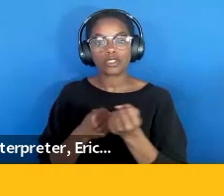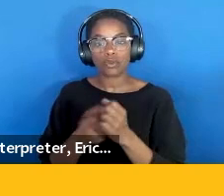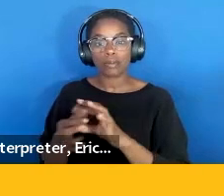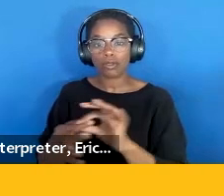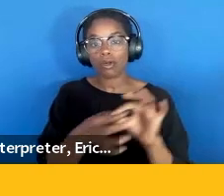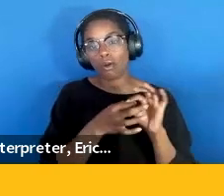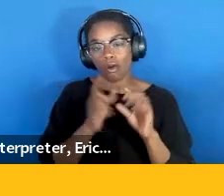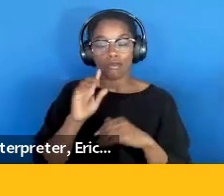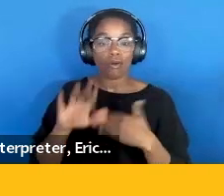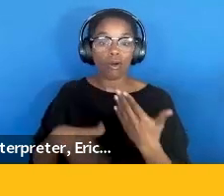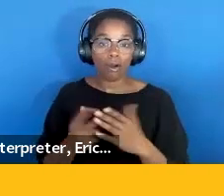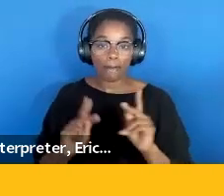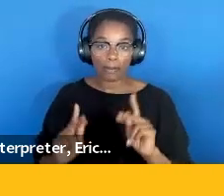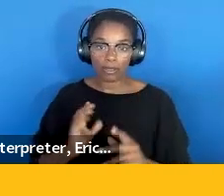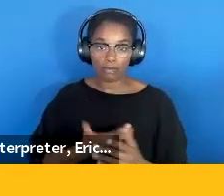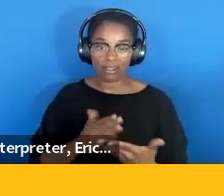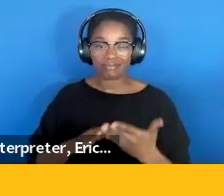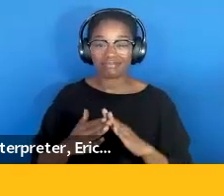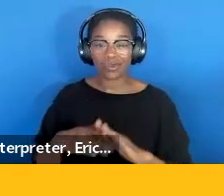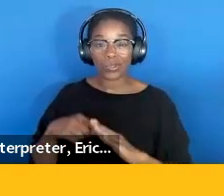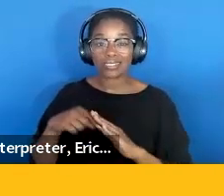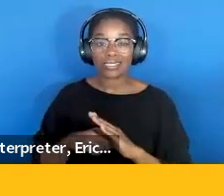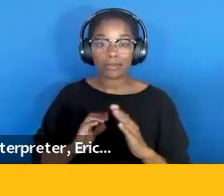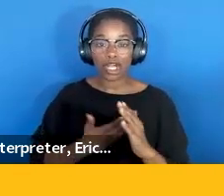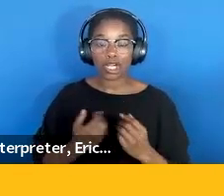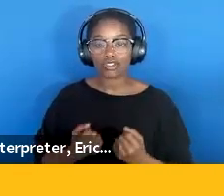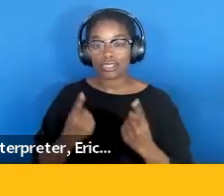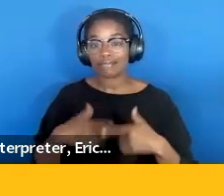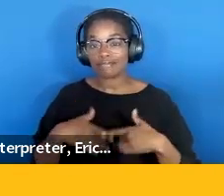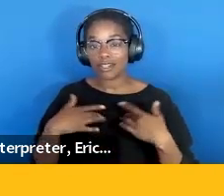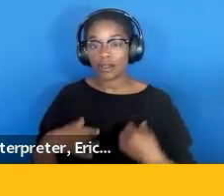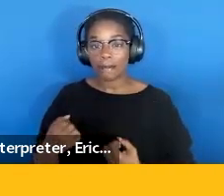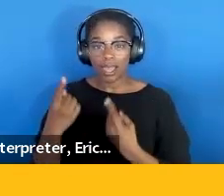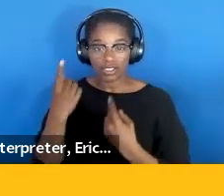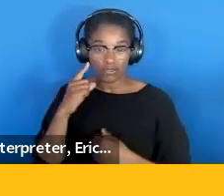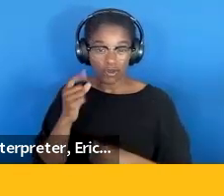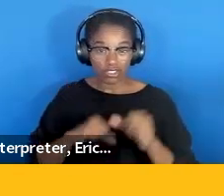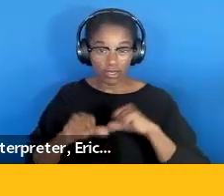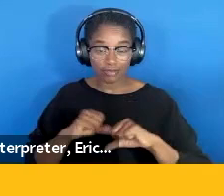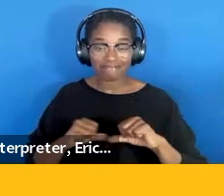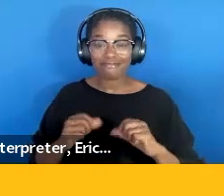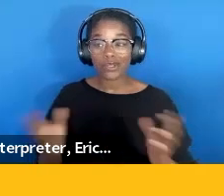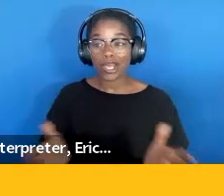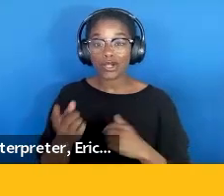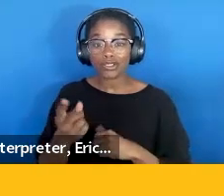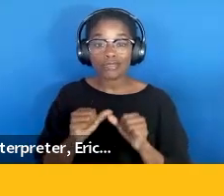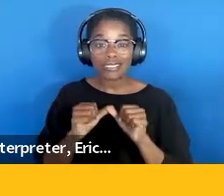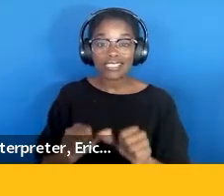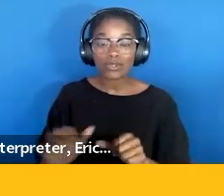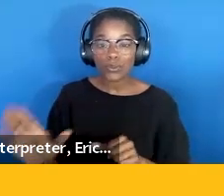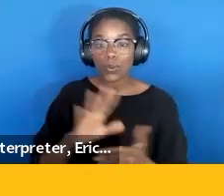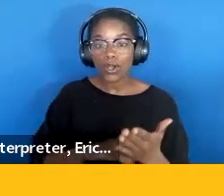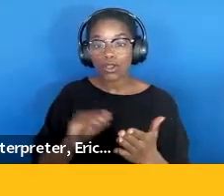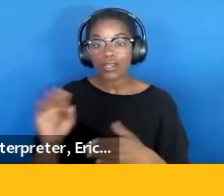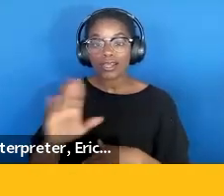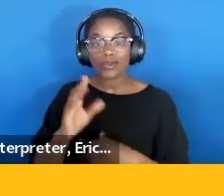community, and we deepen our understanding and our compassion for one another. So I encourage you to continue your learning and your